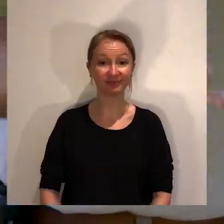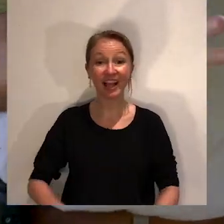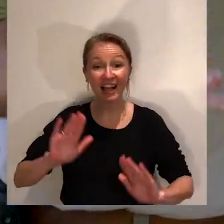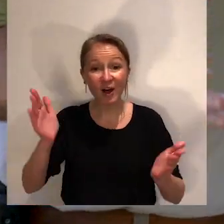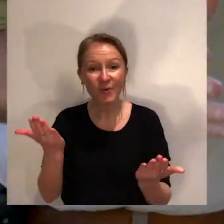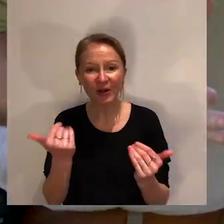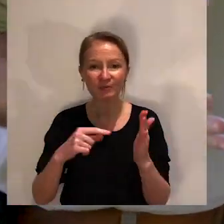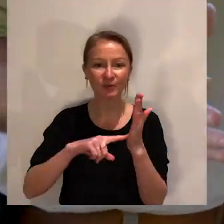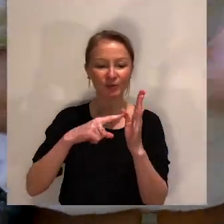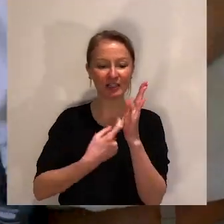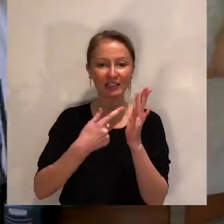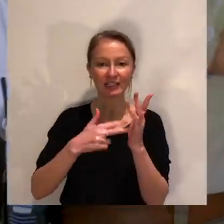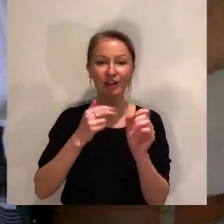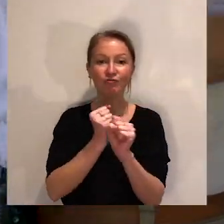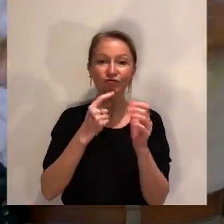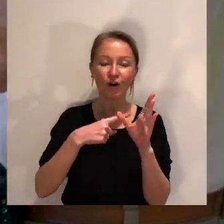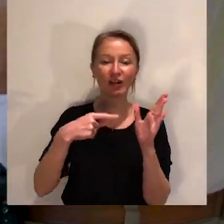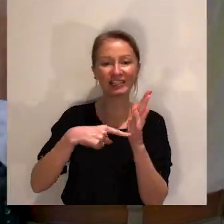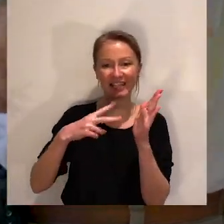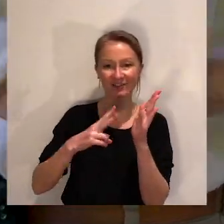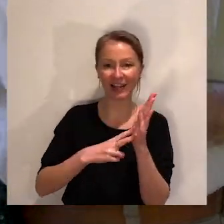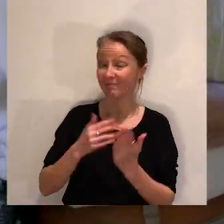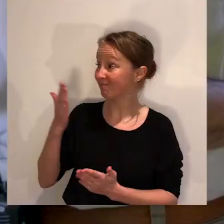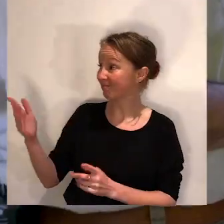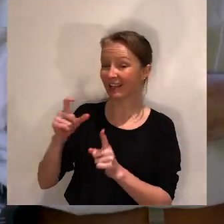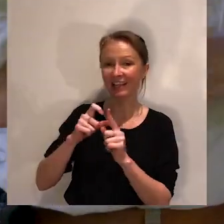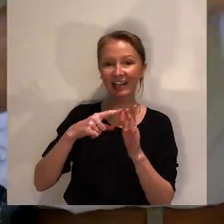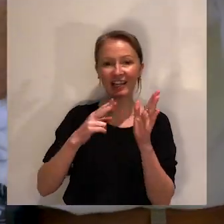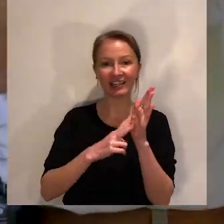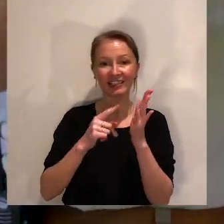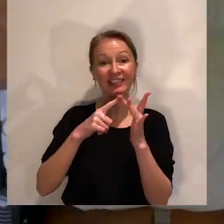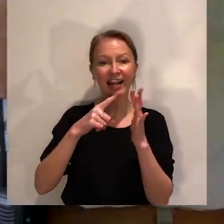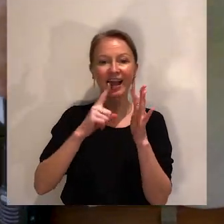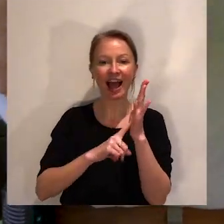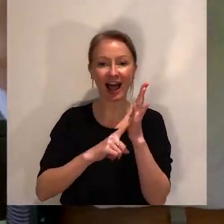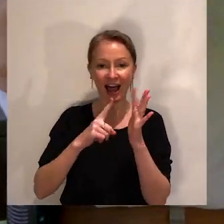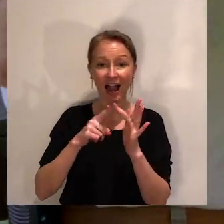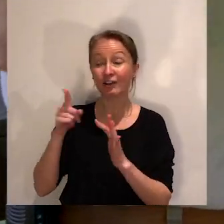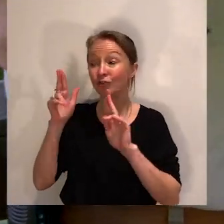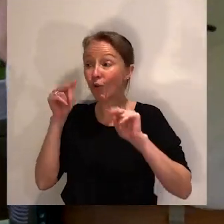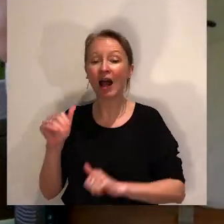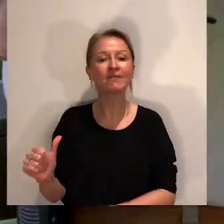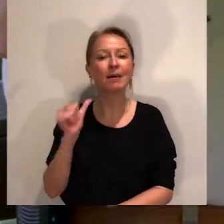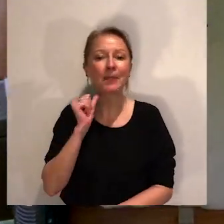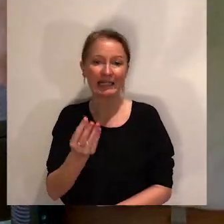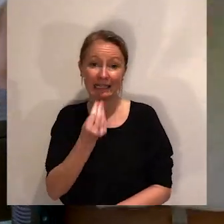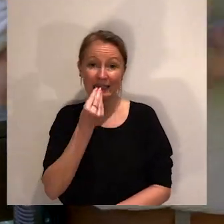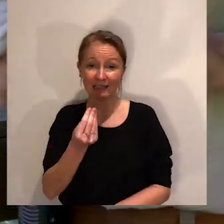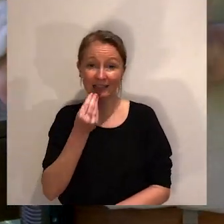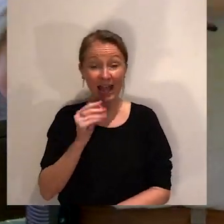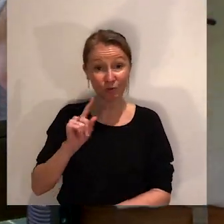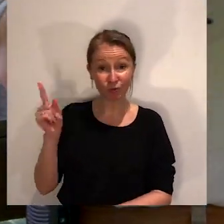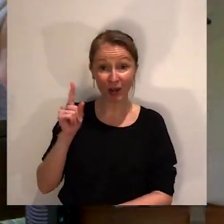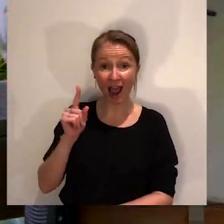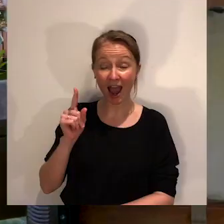Hi, welcome back to Taronga TV. I'm with Danielle. She is a carnivore keeper, and we're with a really beautiful, unique, unusual